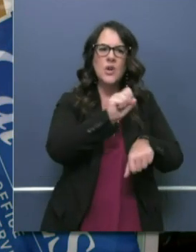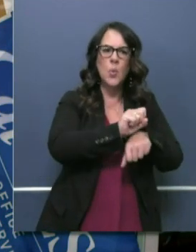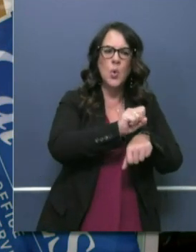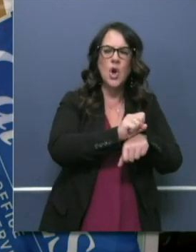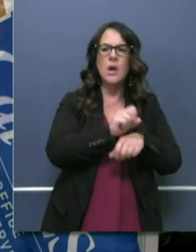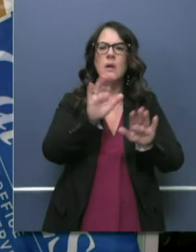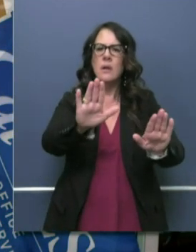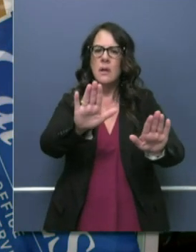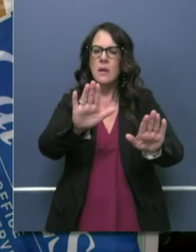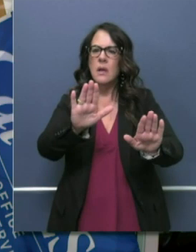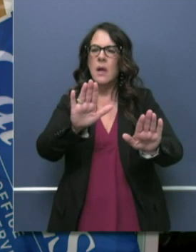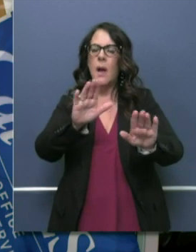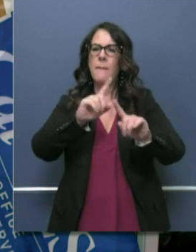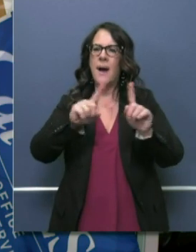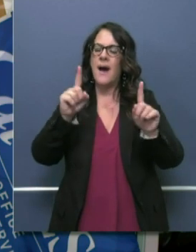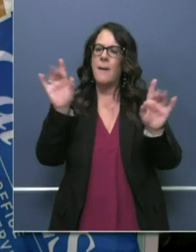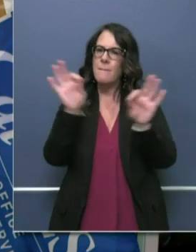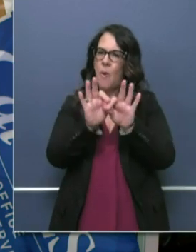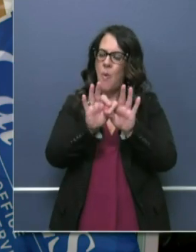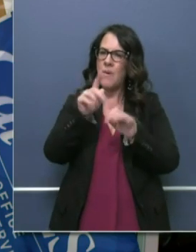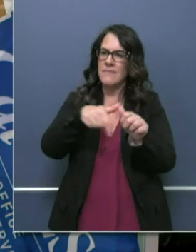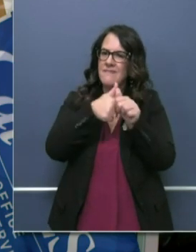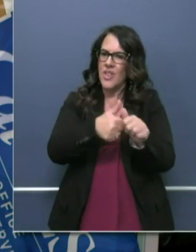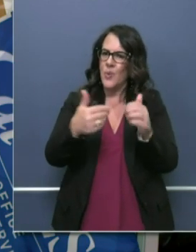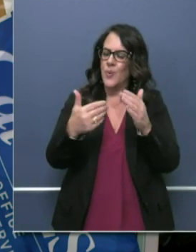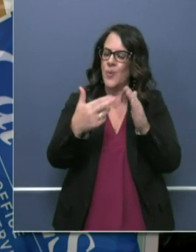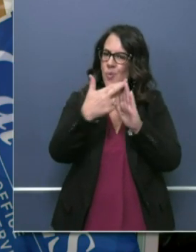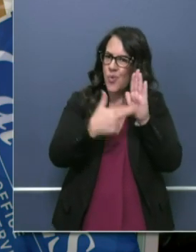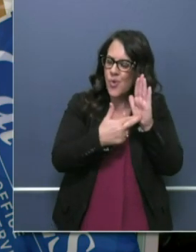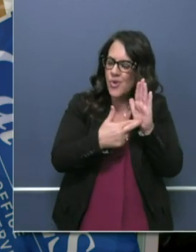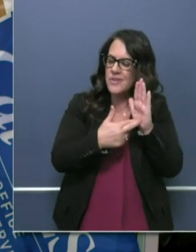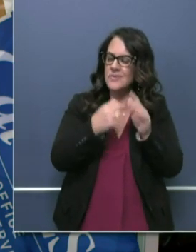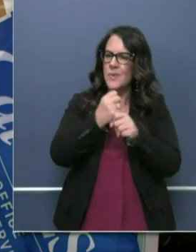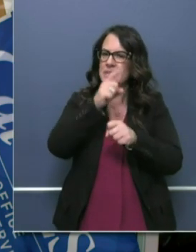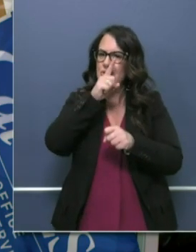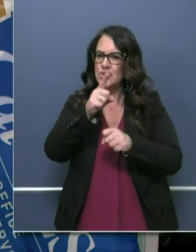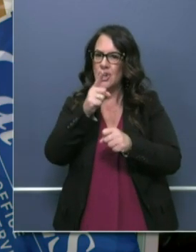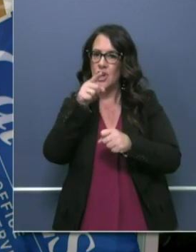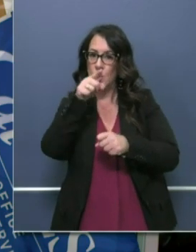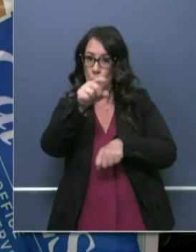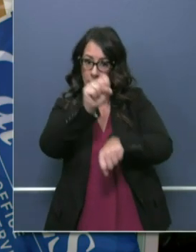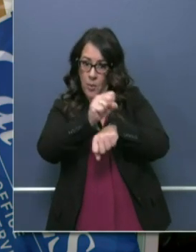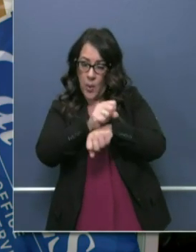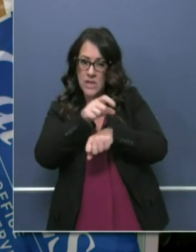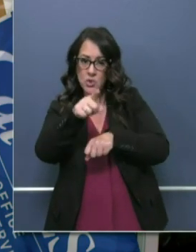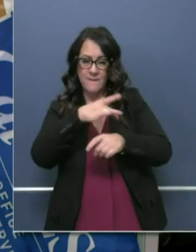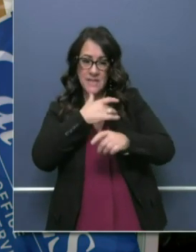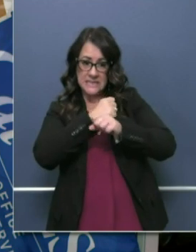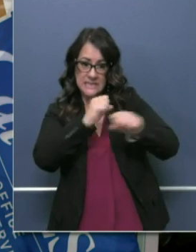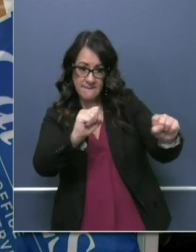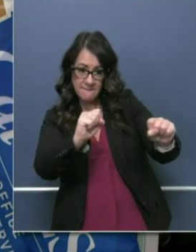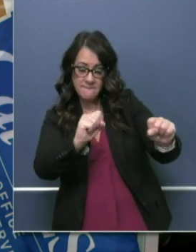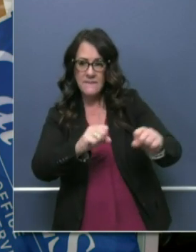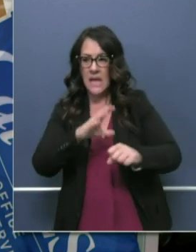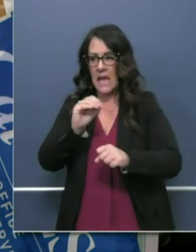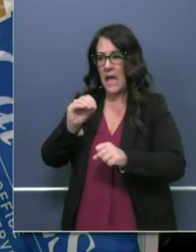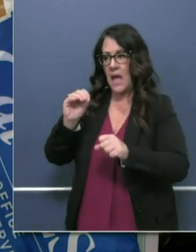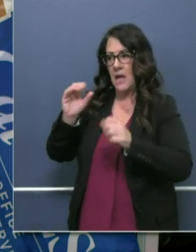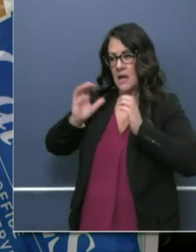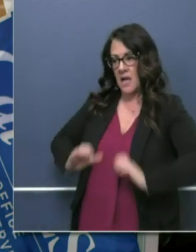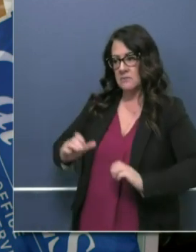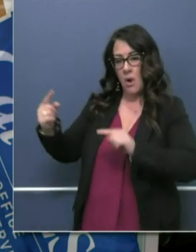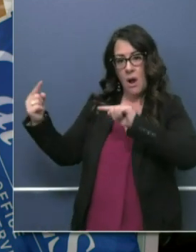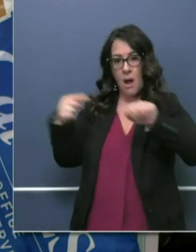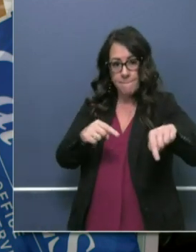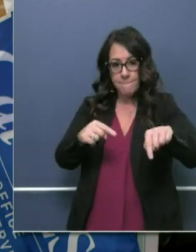with modifications. That means we want to make sure that both the workers and the customers are safe in these settings, which means that there will be